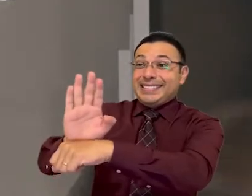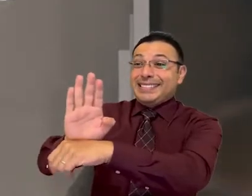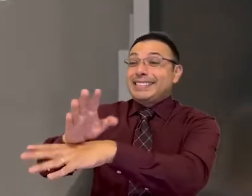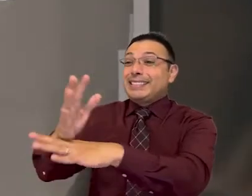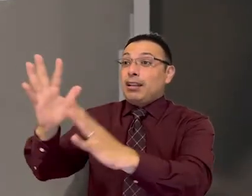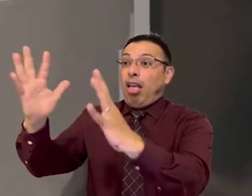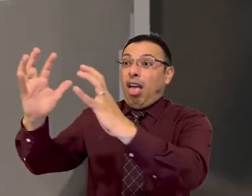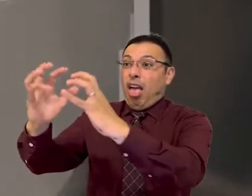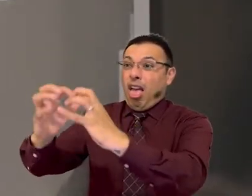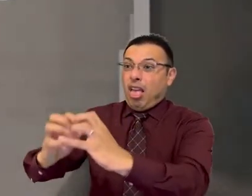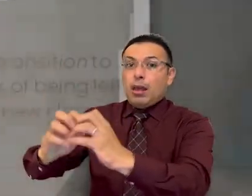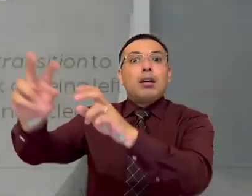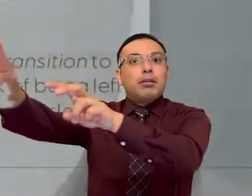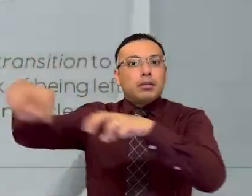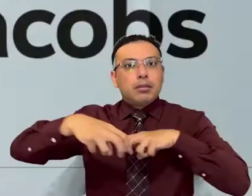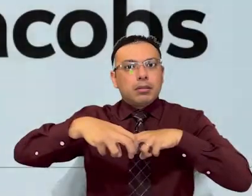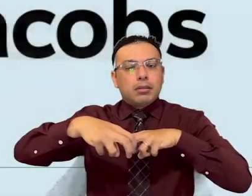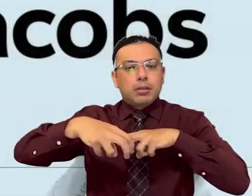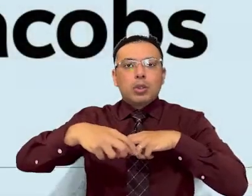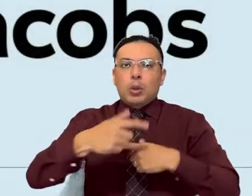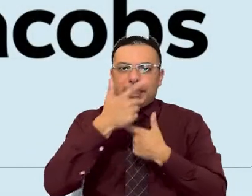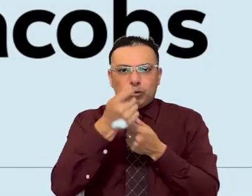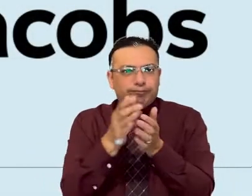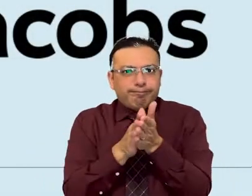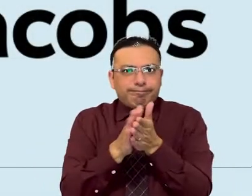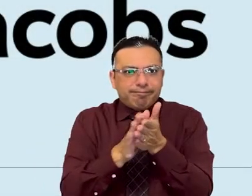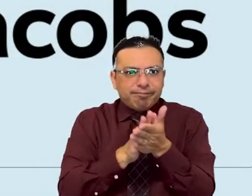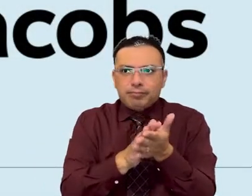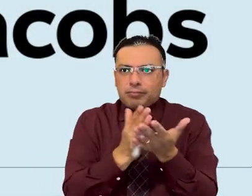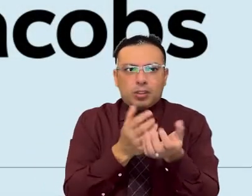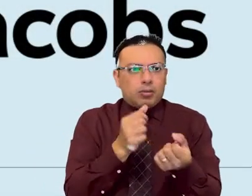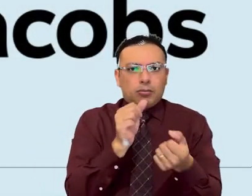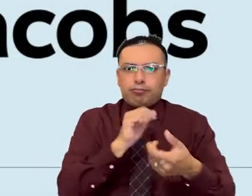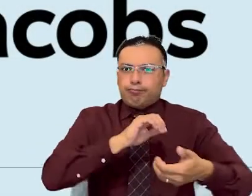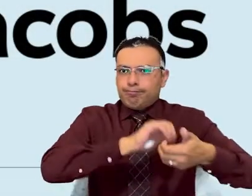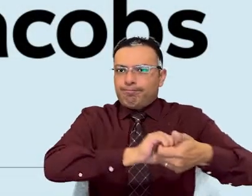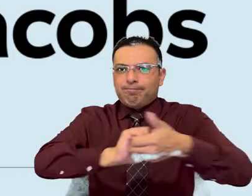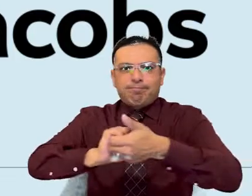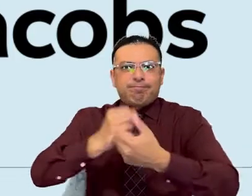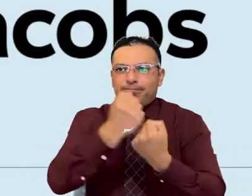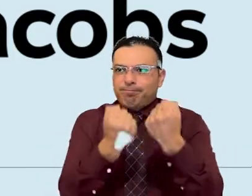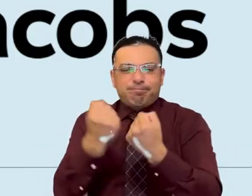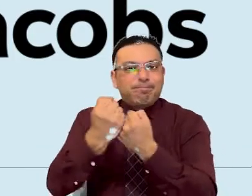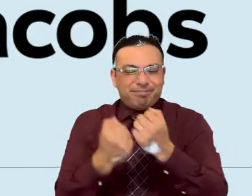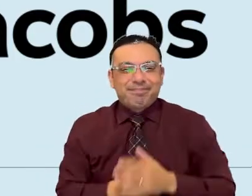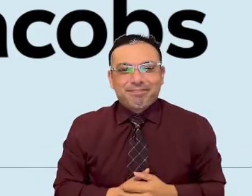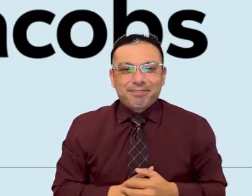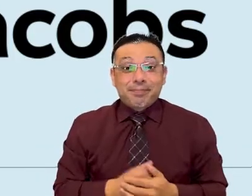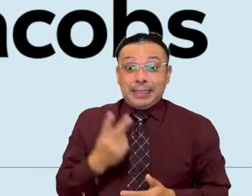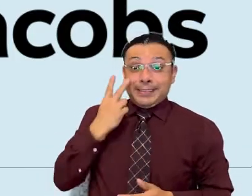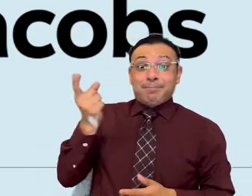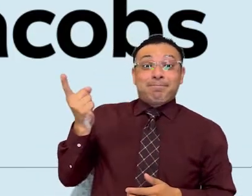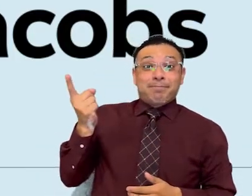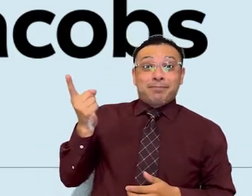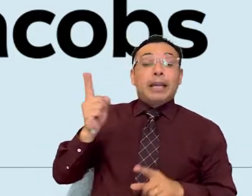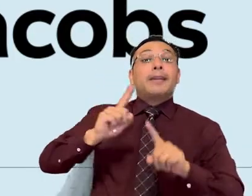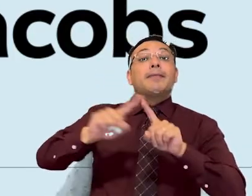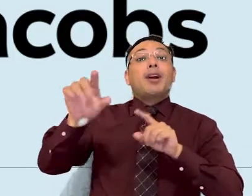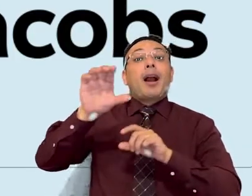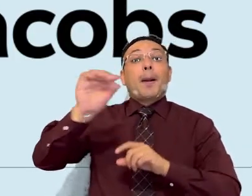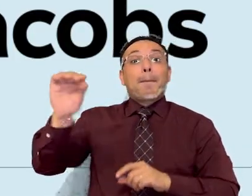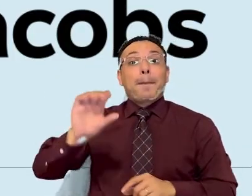with everybody to make it happen. Here's a quick snapshot of some of the companies that have a major U.S.